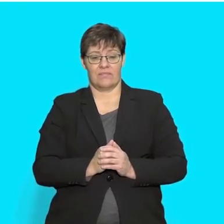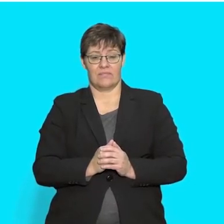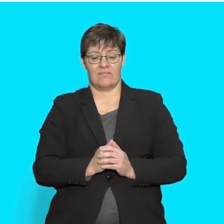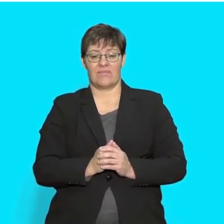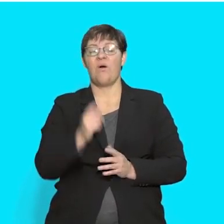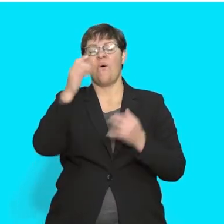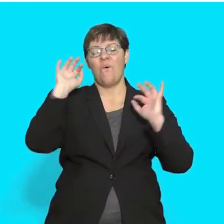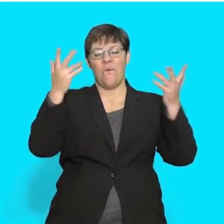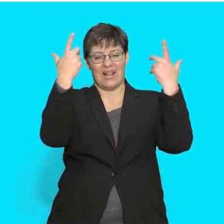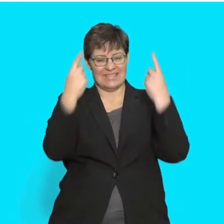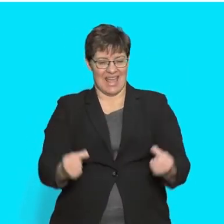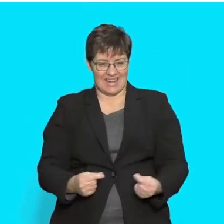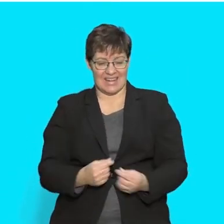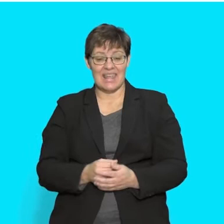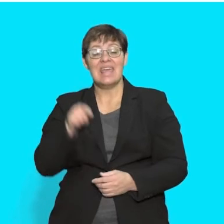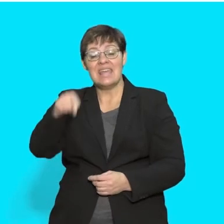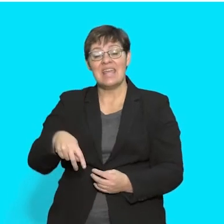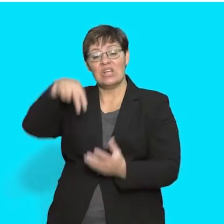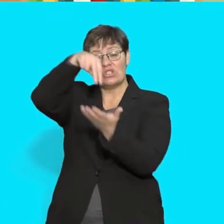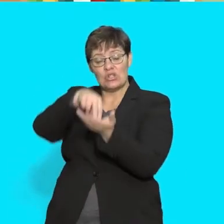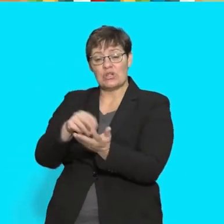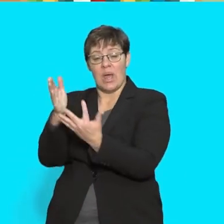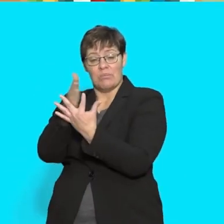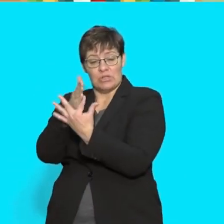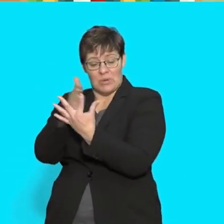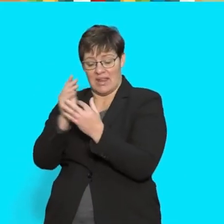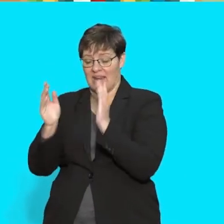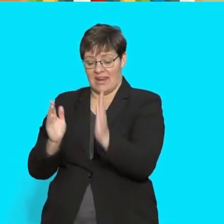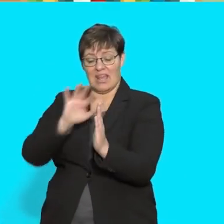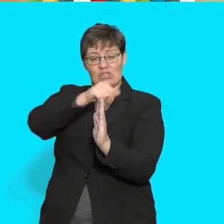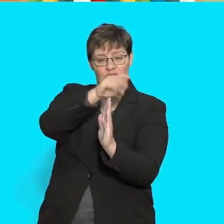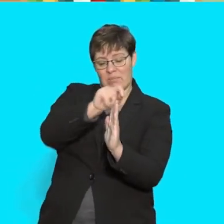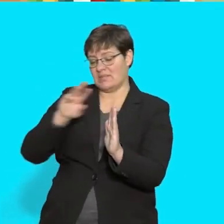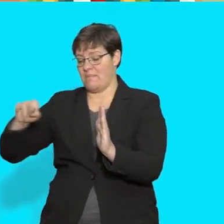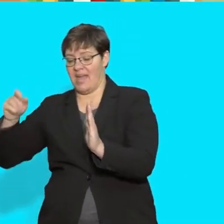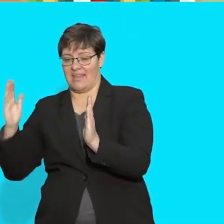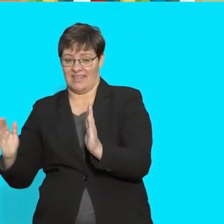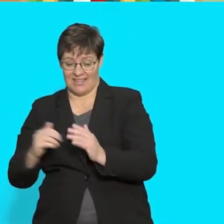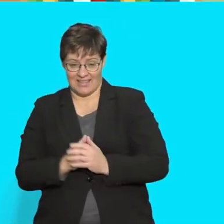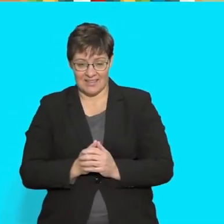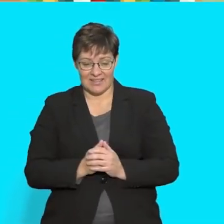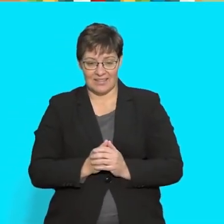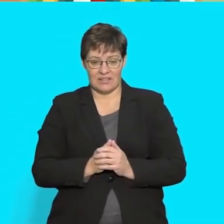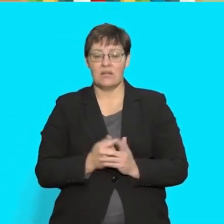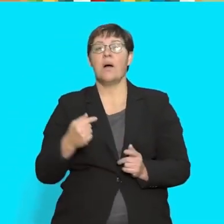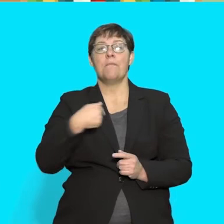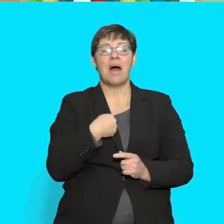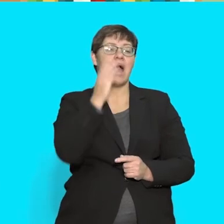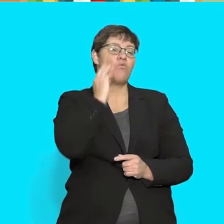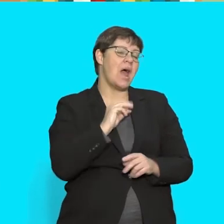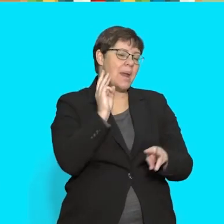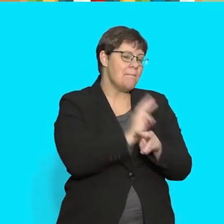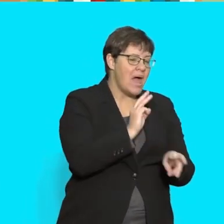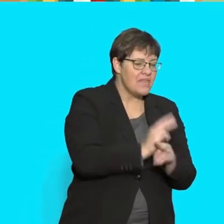Well done! He stood between James and Mike. Do I say my grandma put